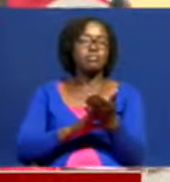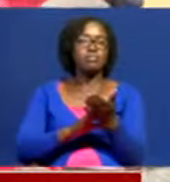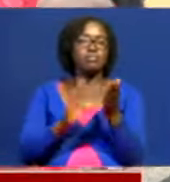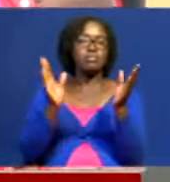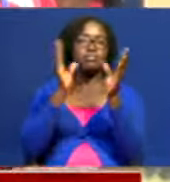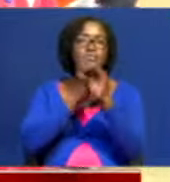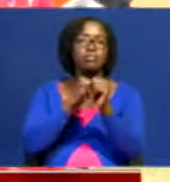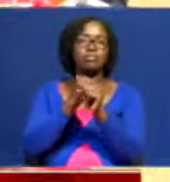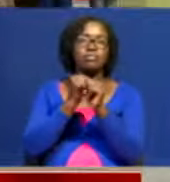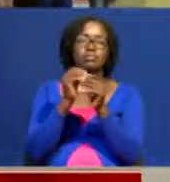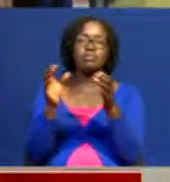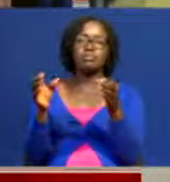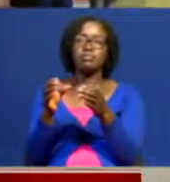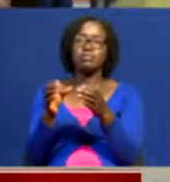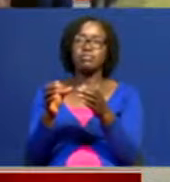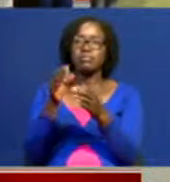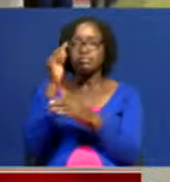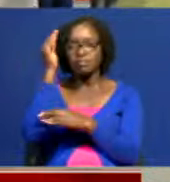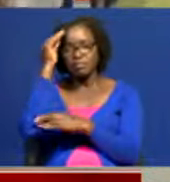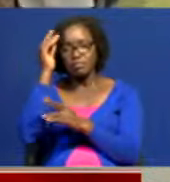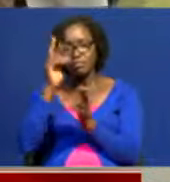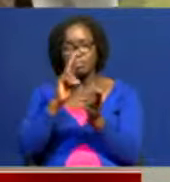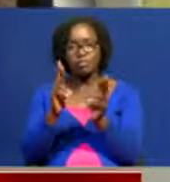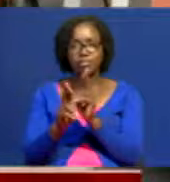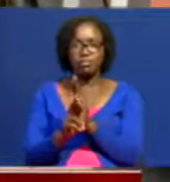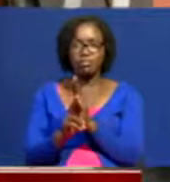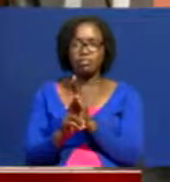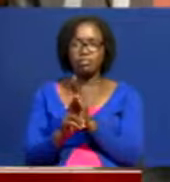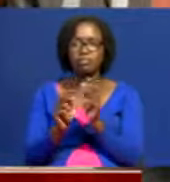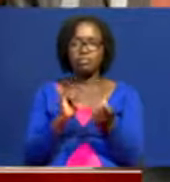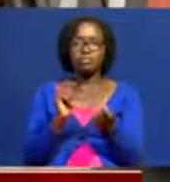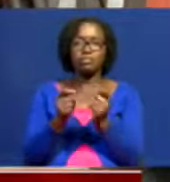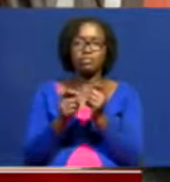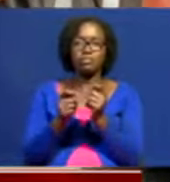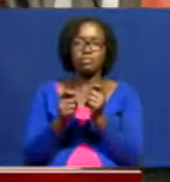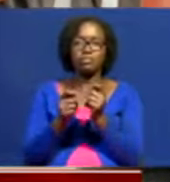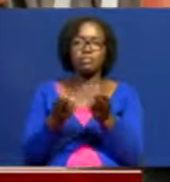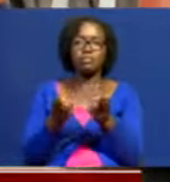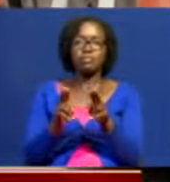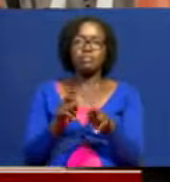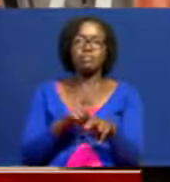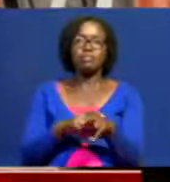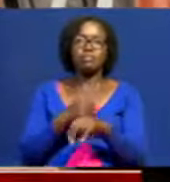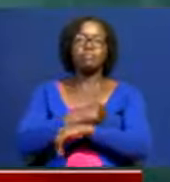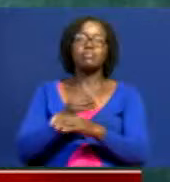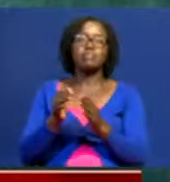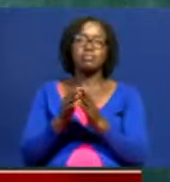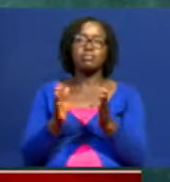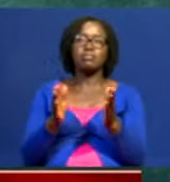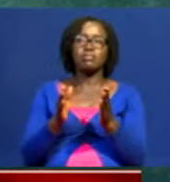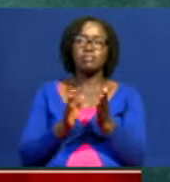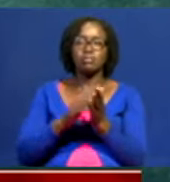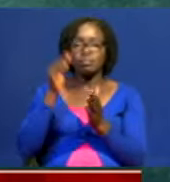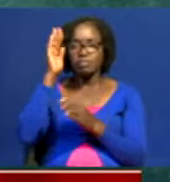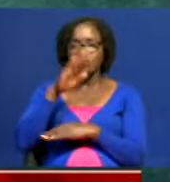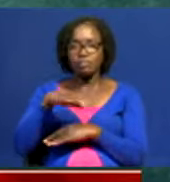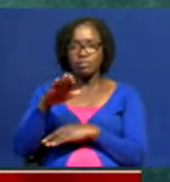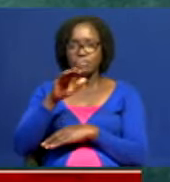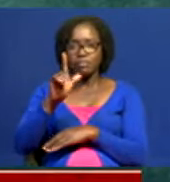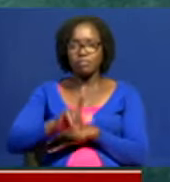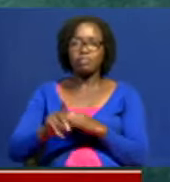Presidential Working Party on education reforms. The changes will take effect when schools reopen. Learning areas for